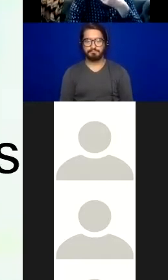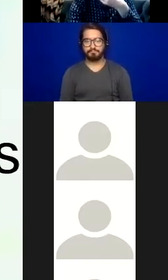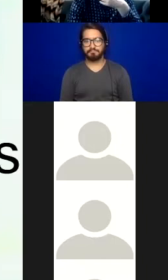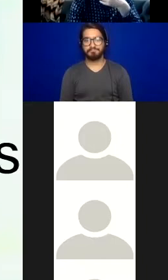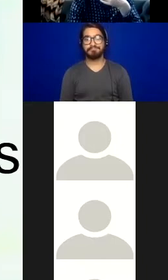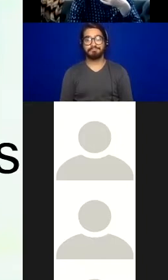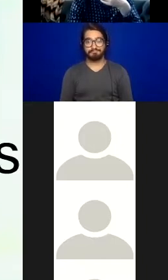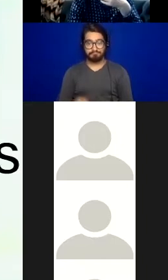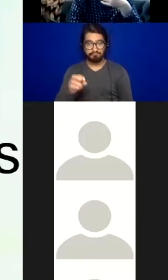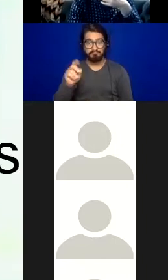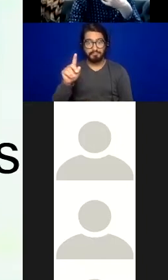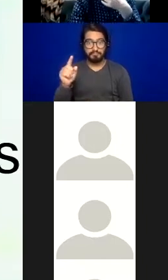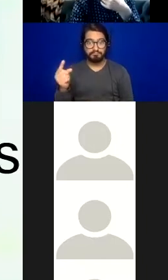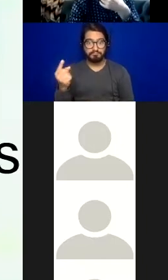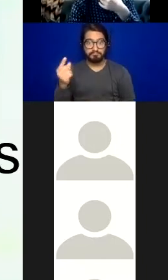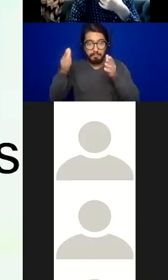Okay, someone raised their hand.